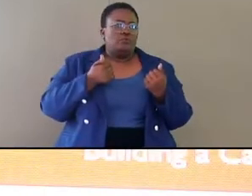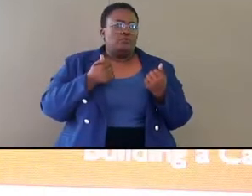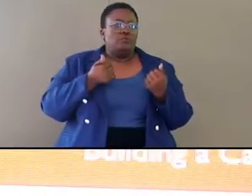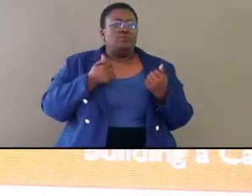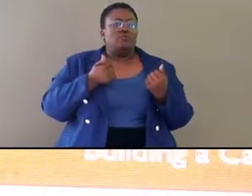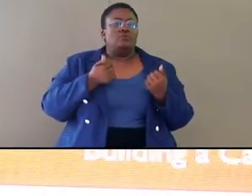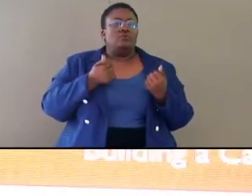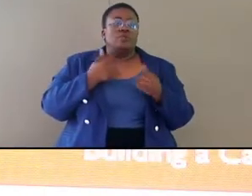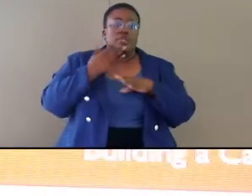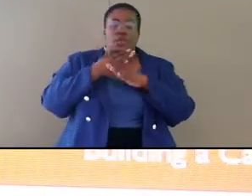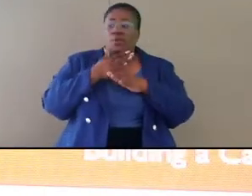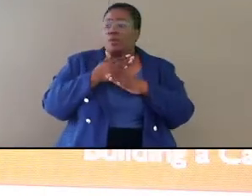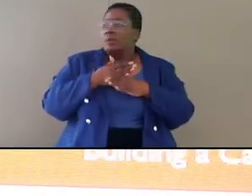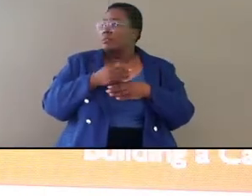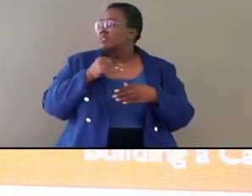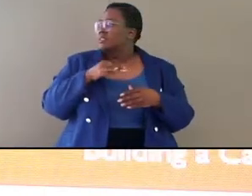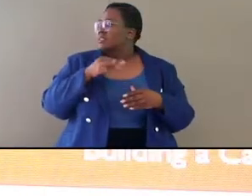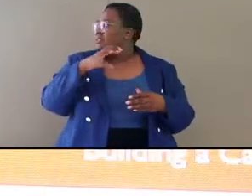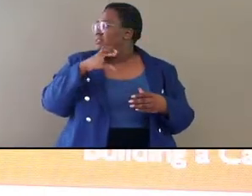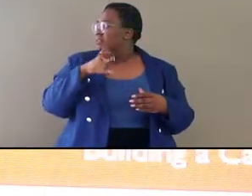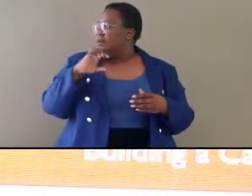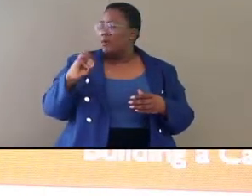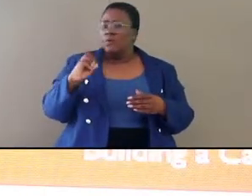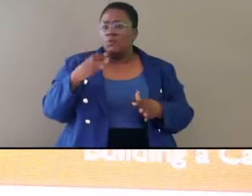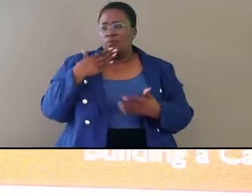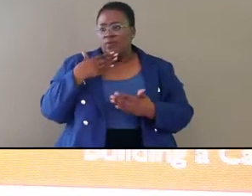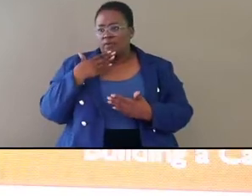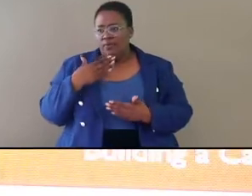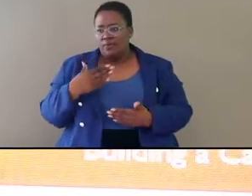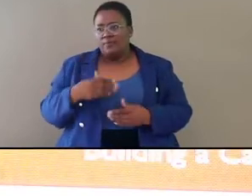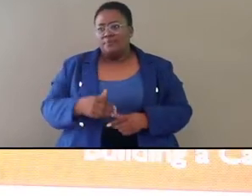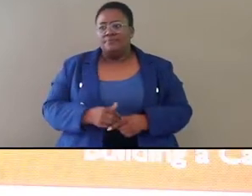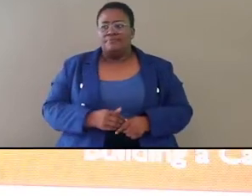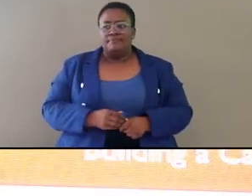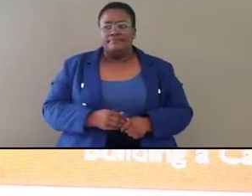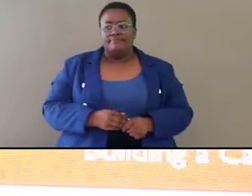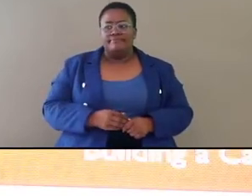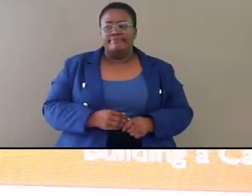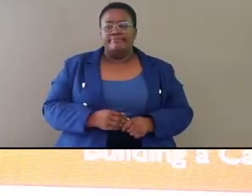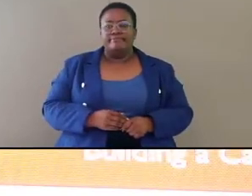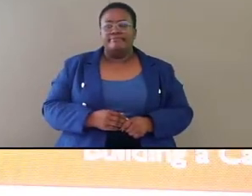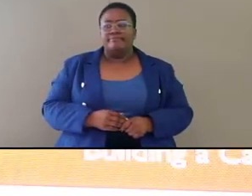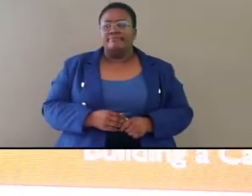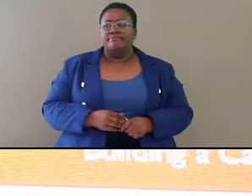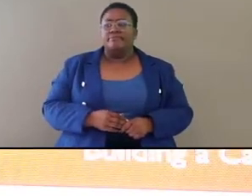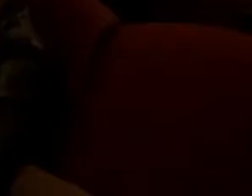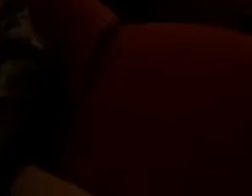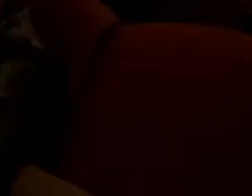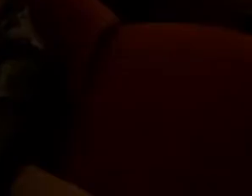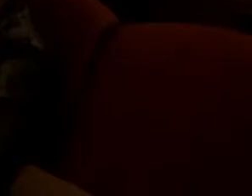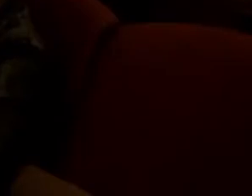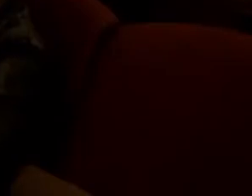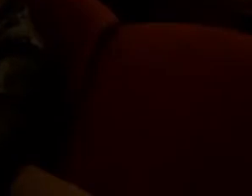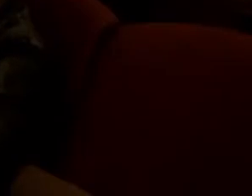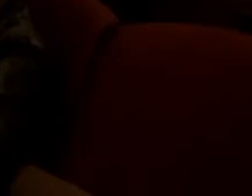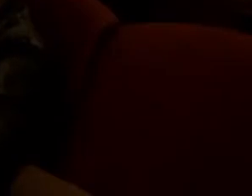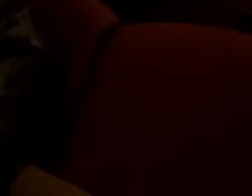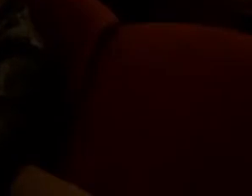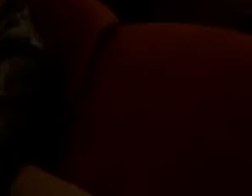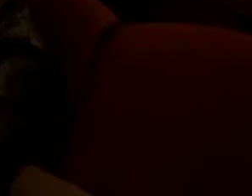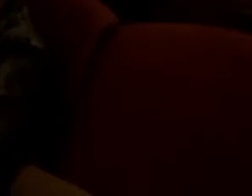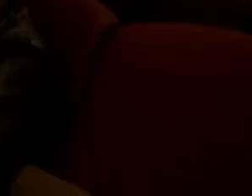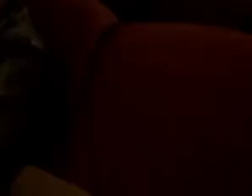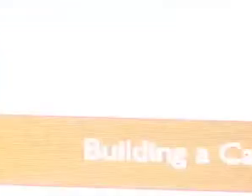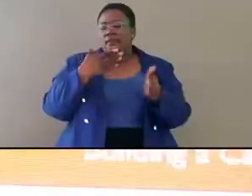Thank you very much. CEO, thank you. Thank CEO of SASA, thank you very much. And you are running a